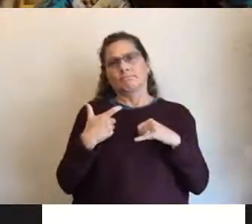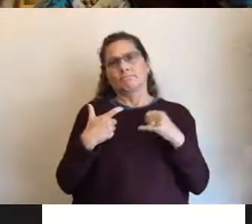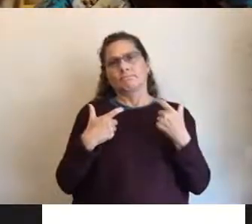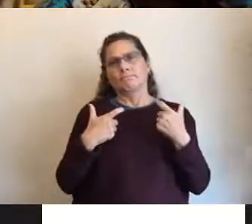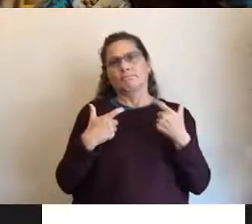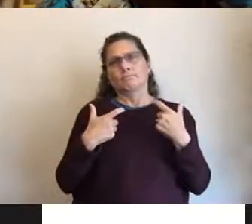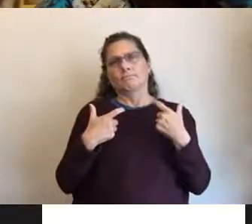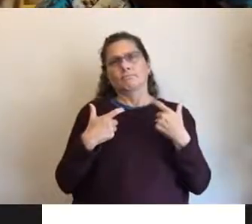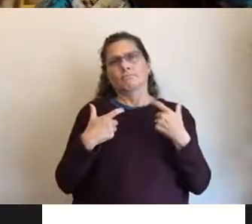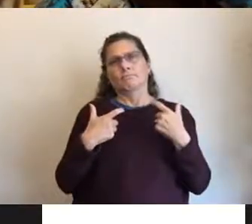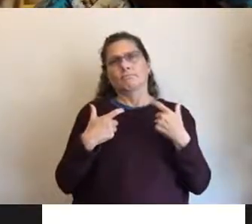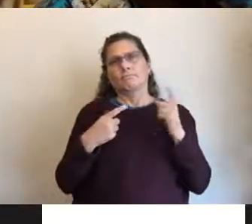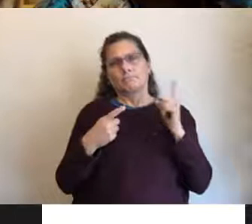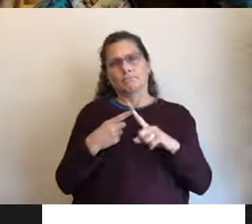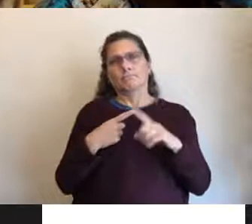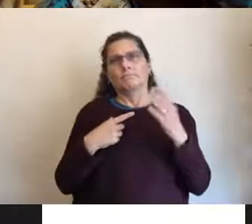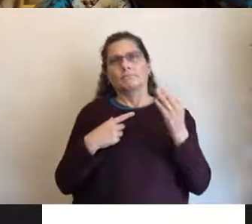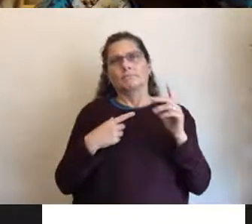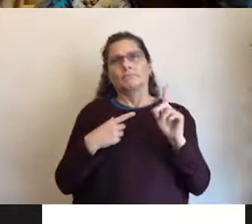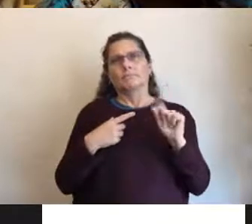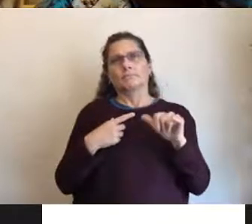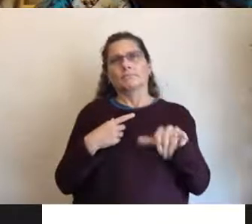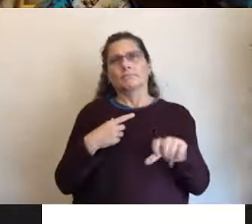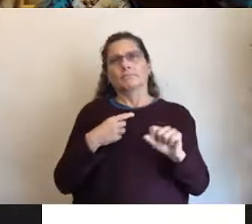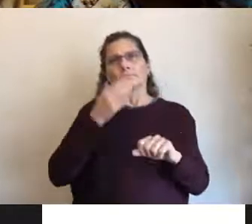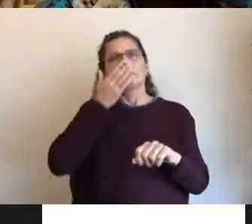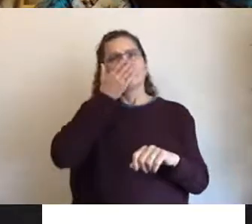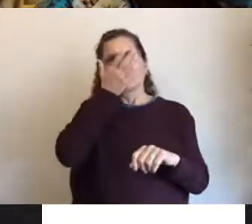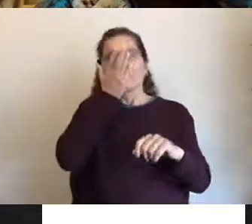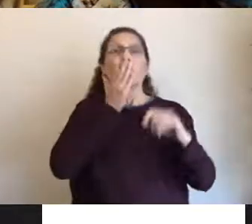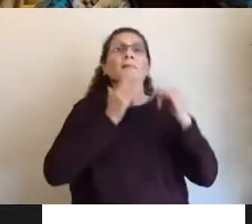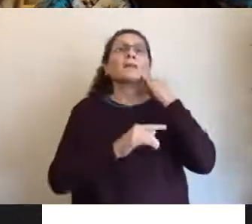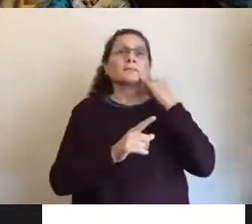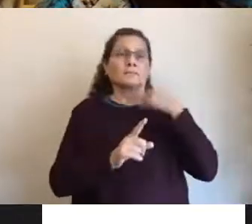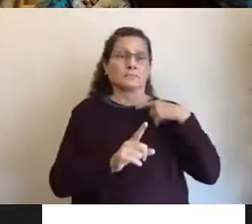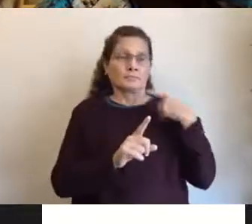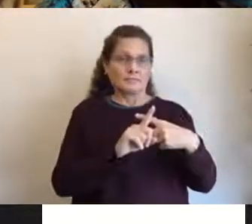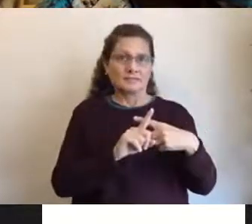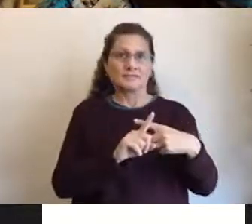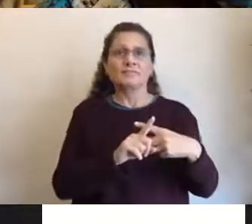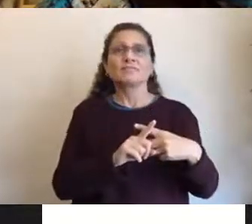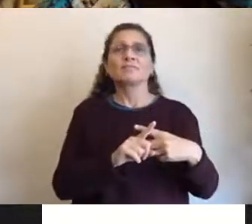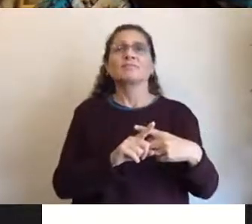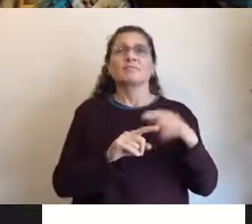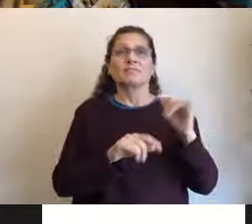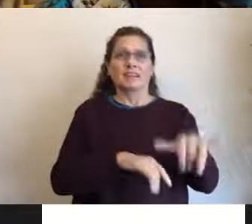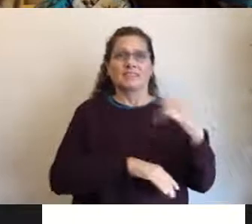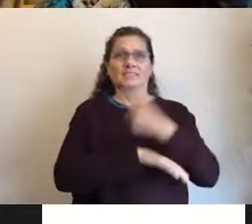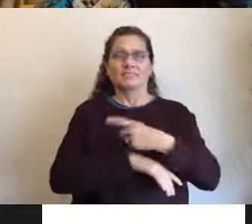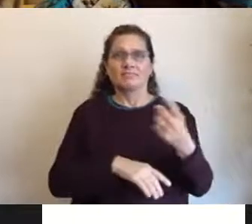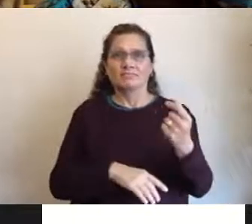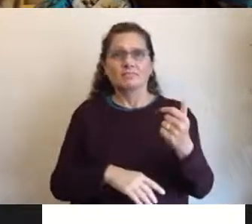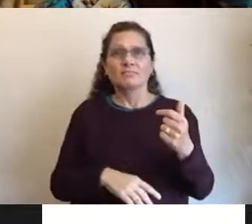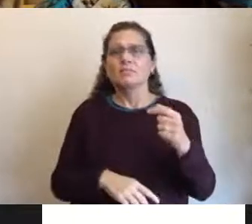positive. Typically, after contracting disease through an exposure, you test positive after, on average, about 5 days. But this can be as late